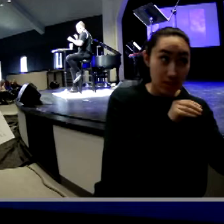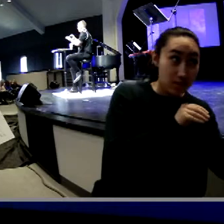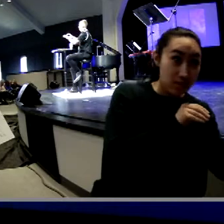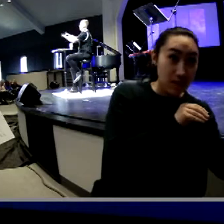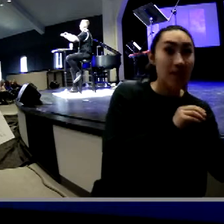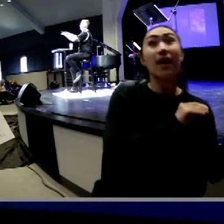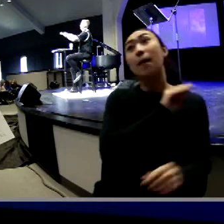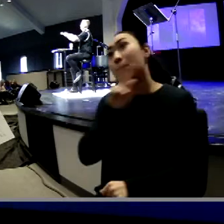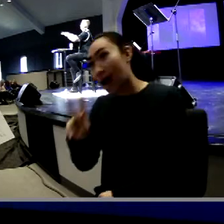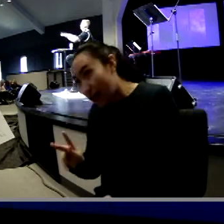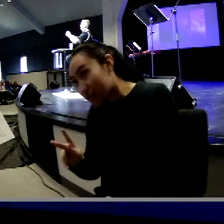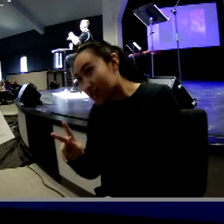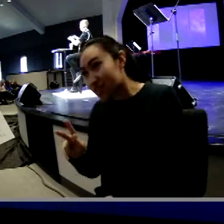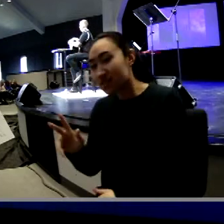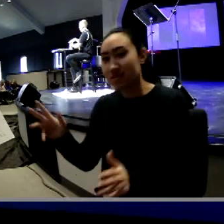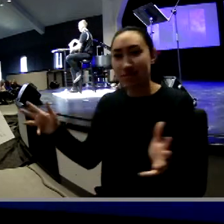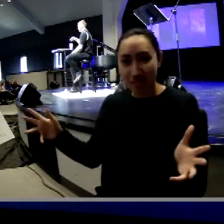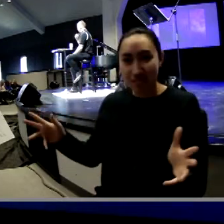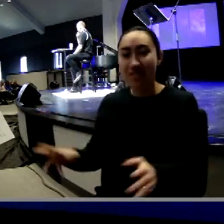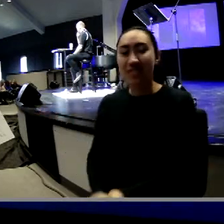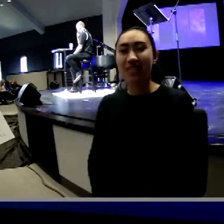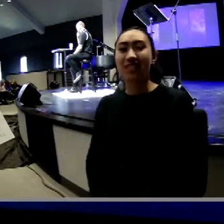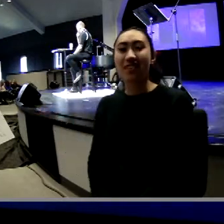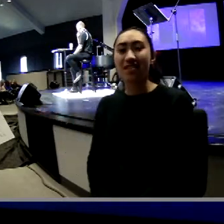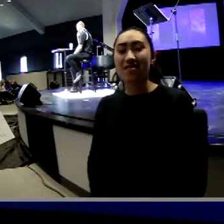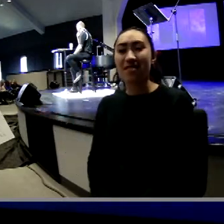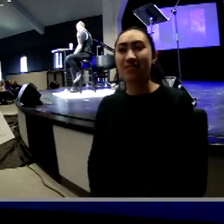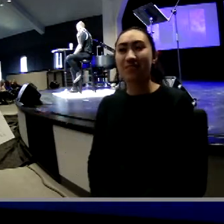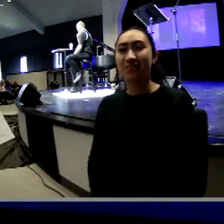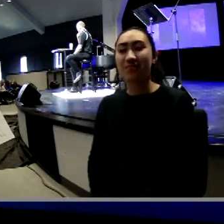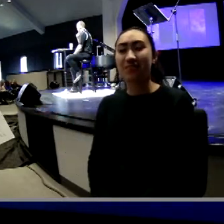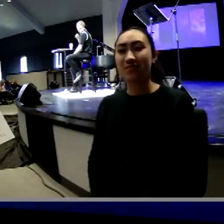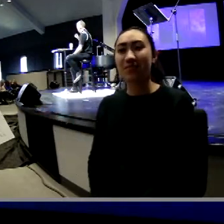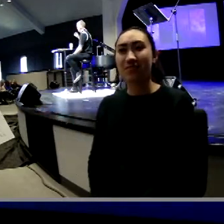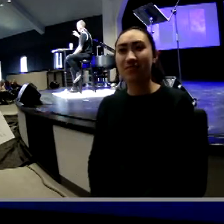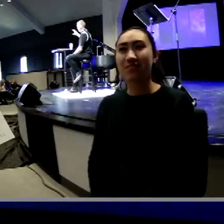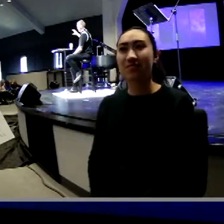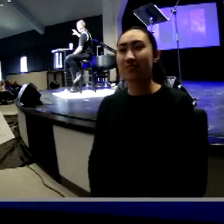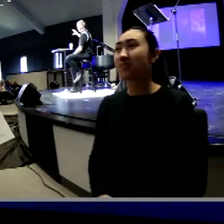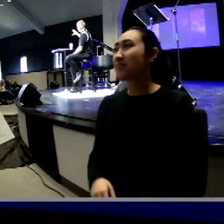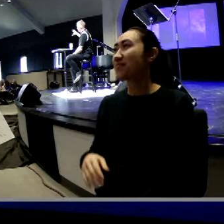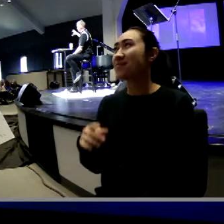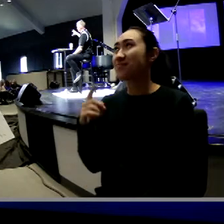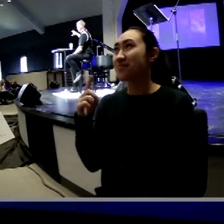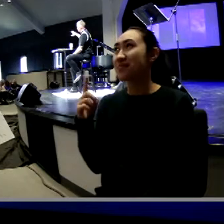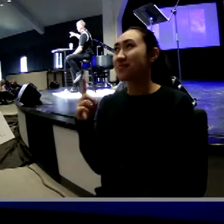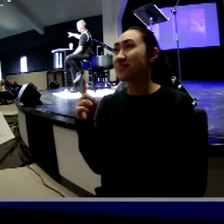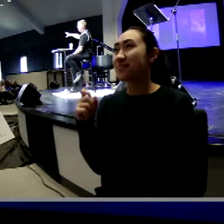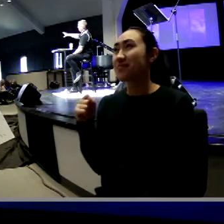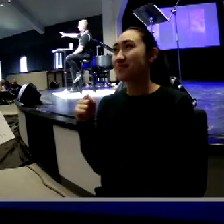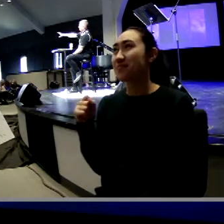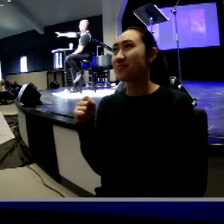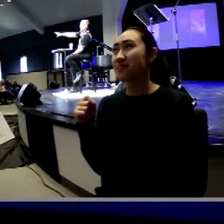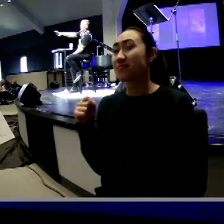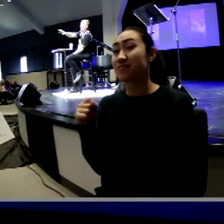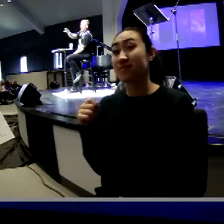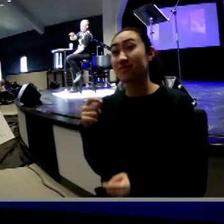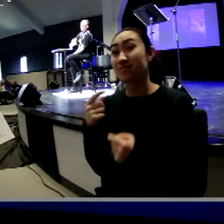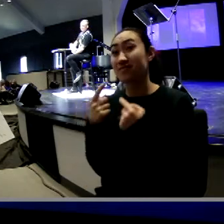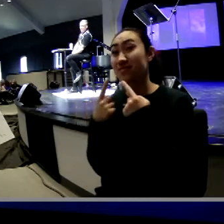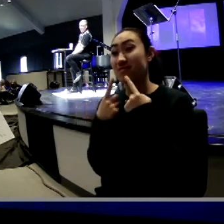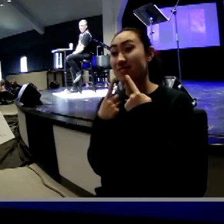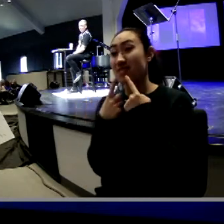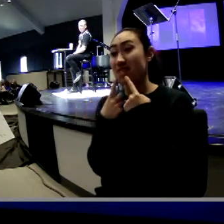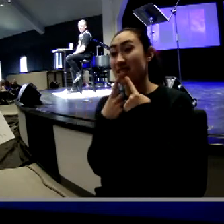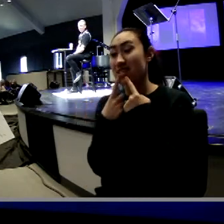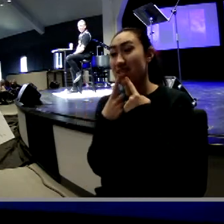But I think sometimes I just want to address before we get to this spot that I think, you know, success becomes the base